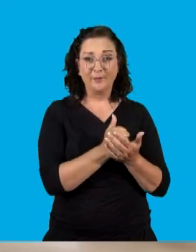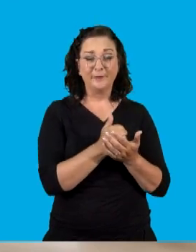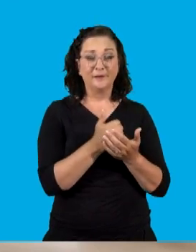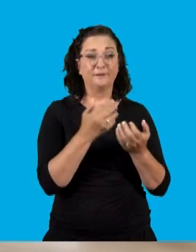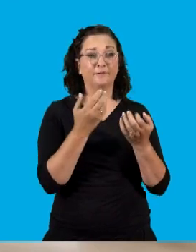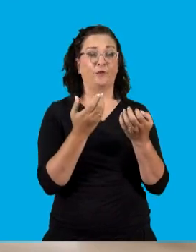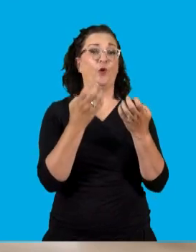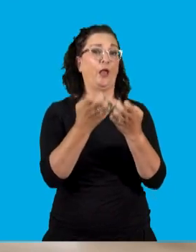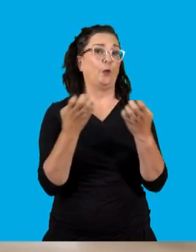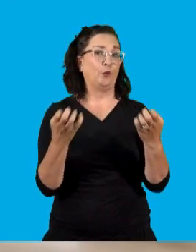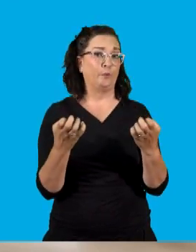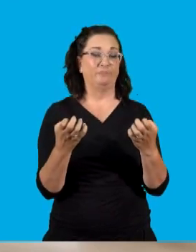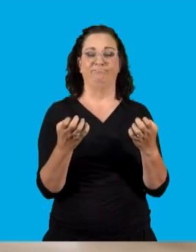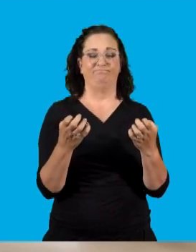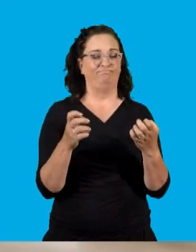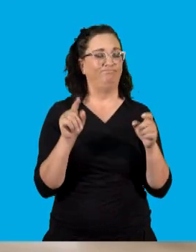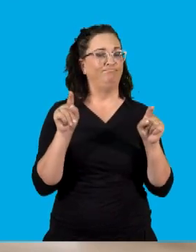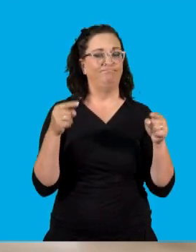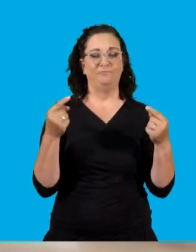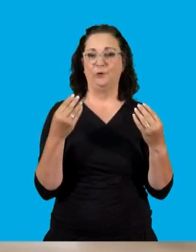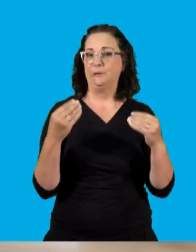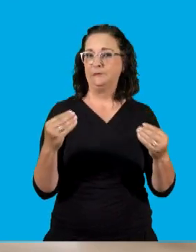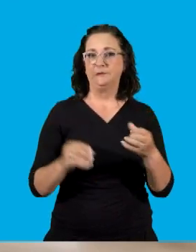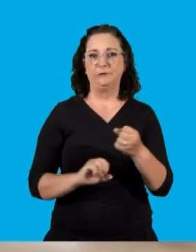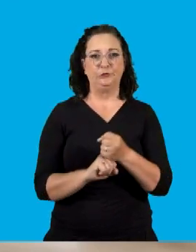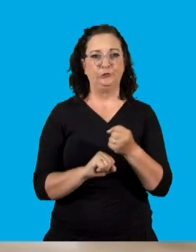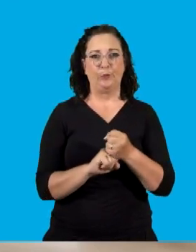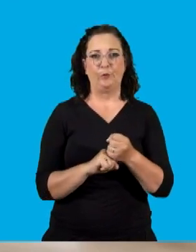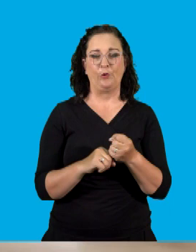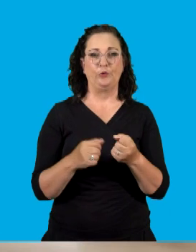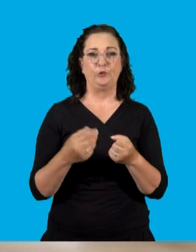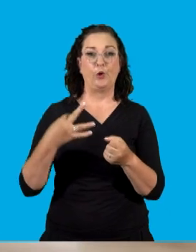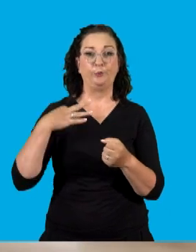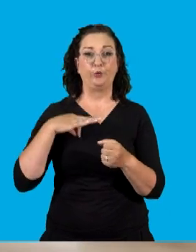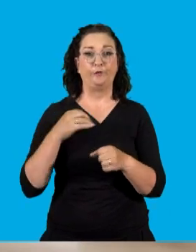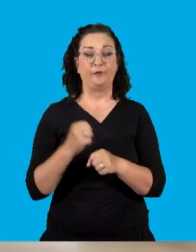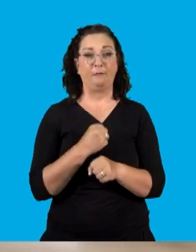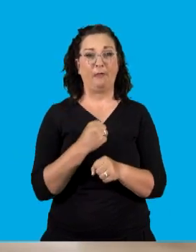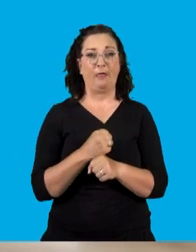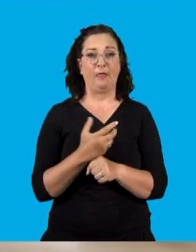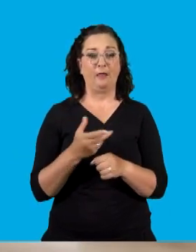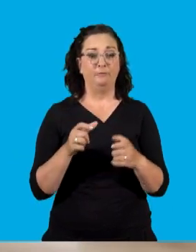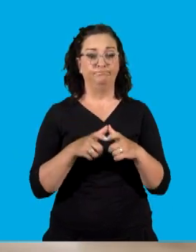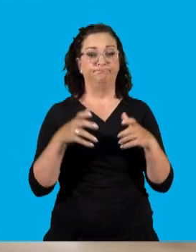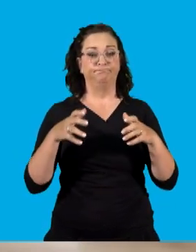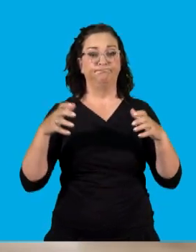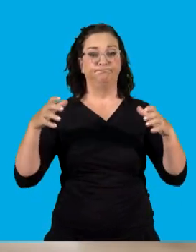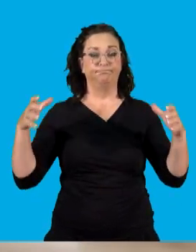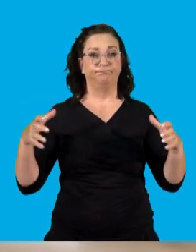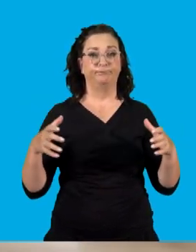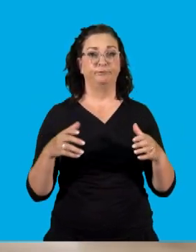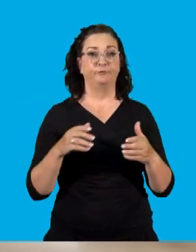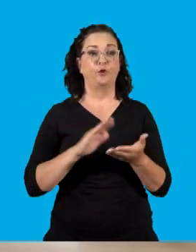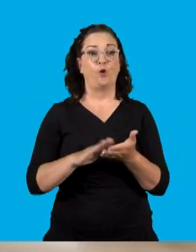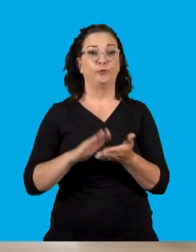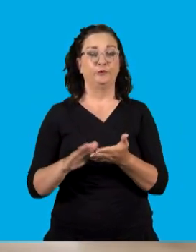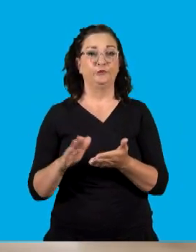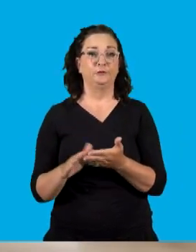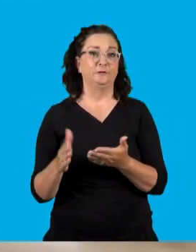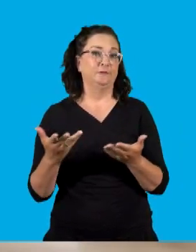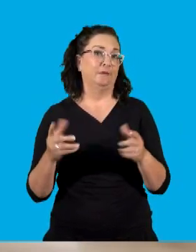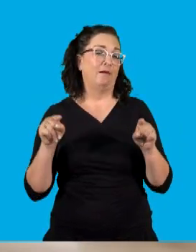of supporting businesses by buying product and businesses making profit and expanding their operations in order to